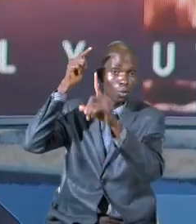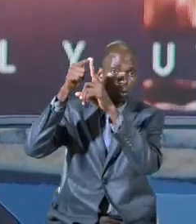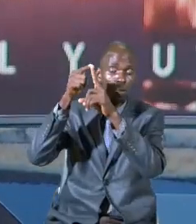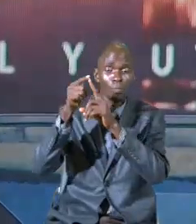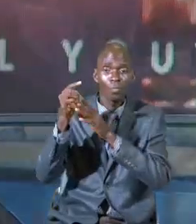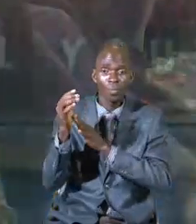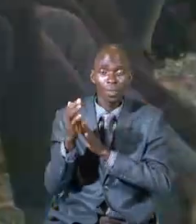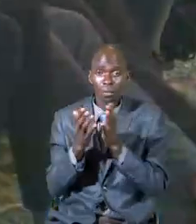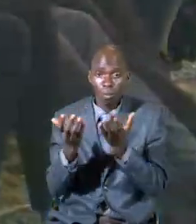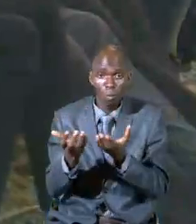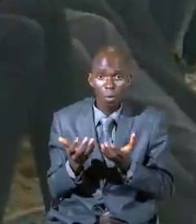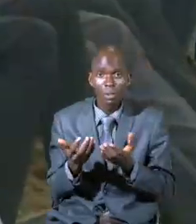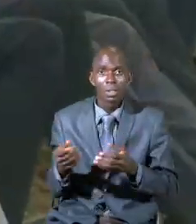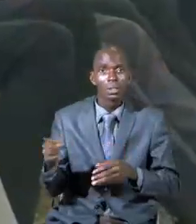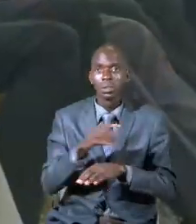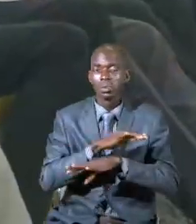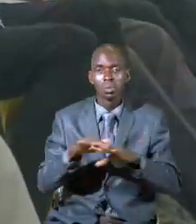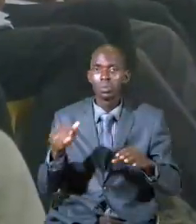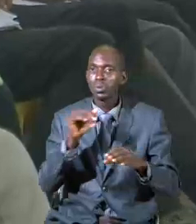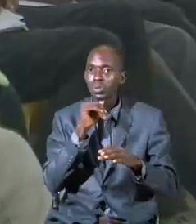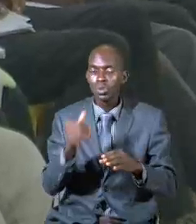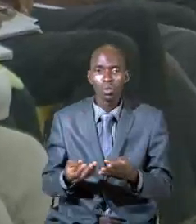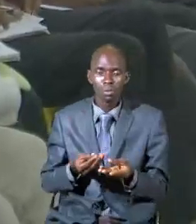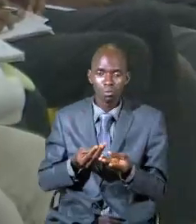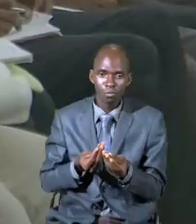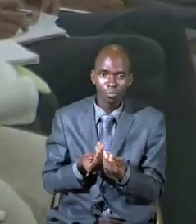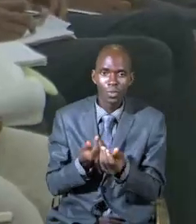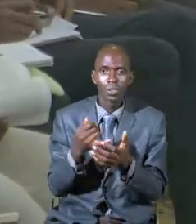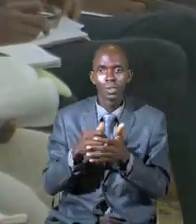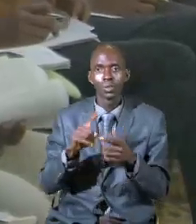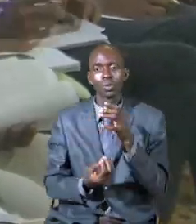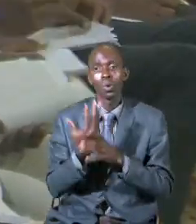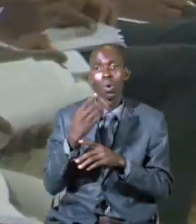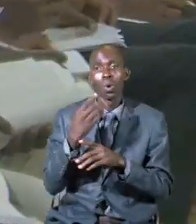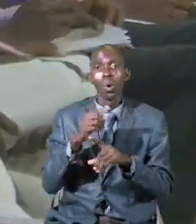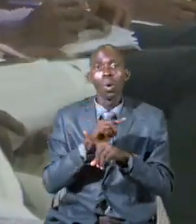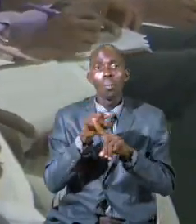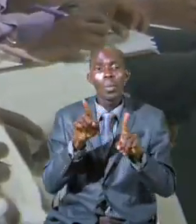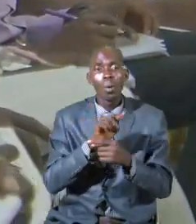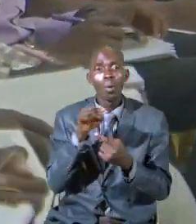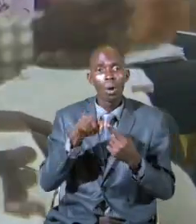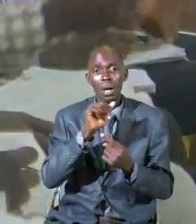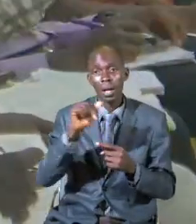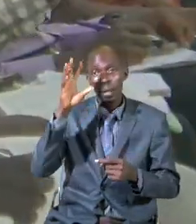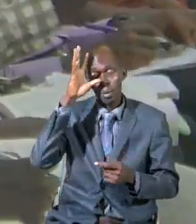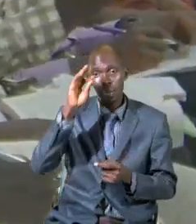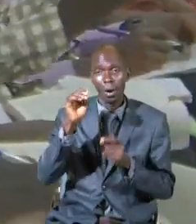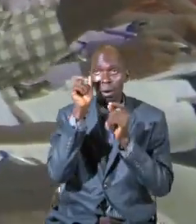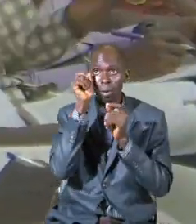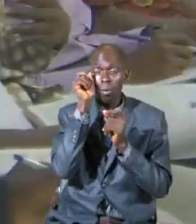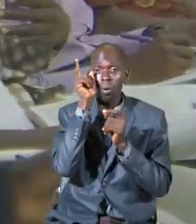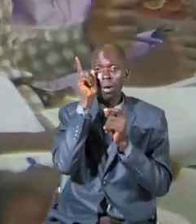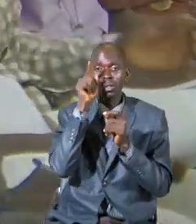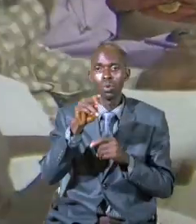do not nourish. But when a man wakes up, you are waking up.